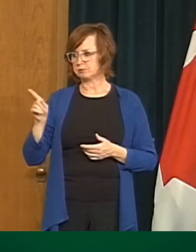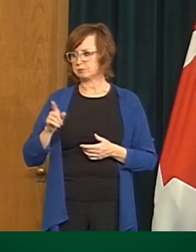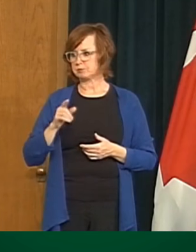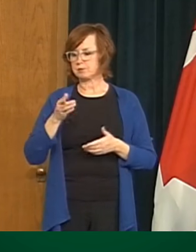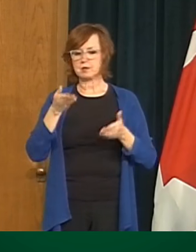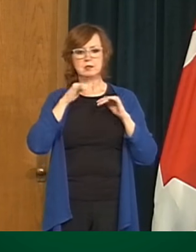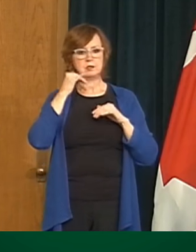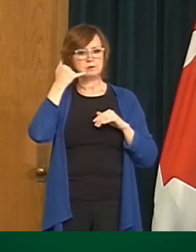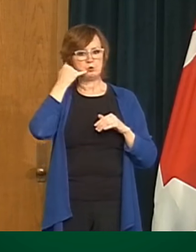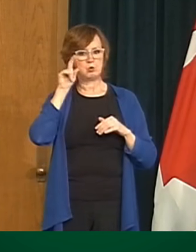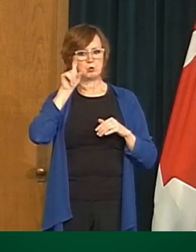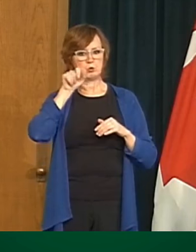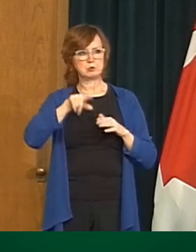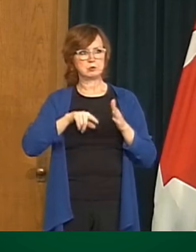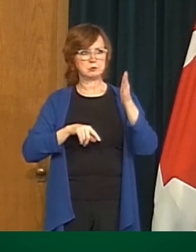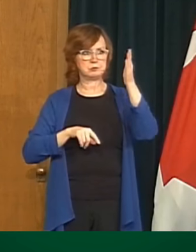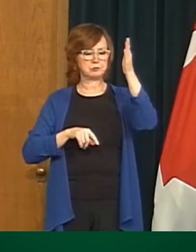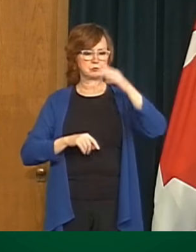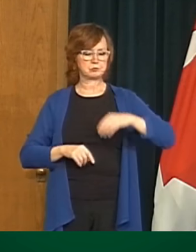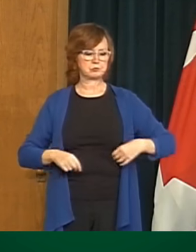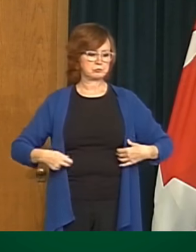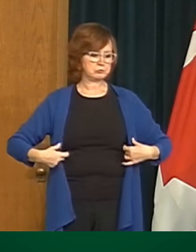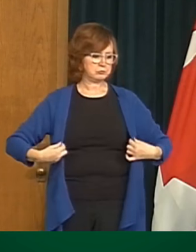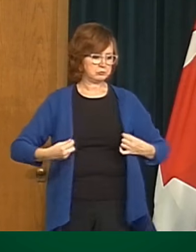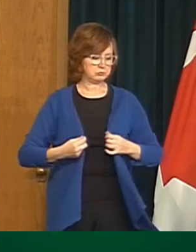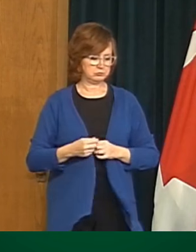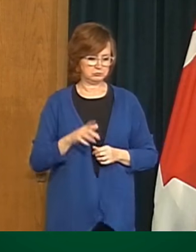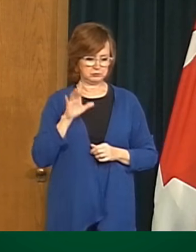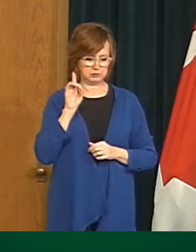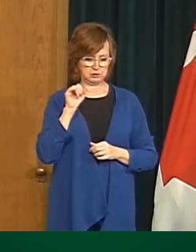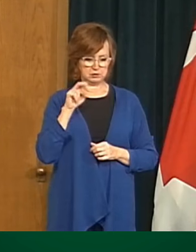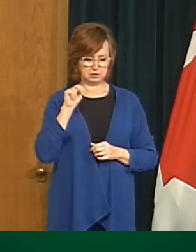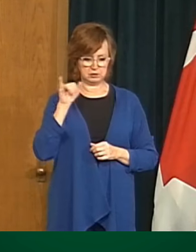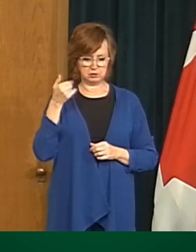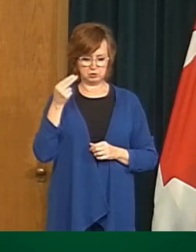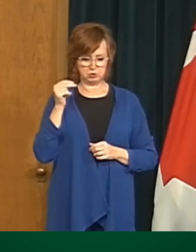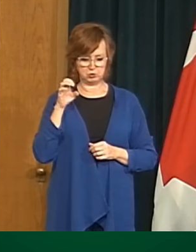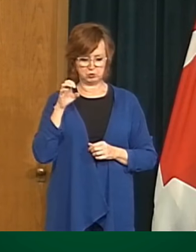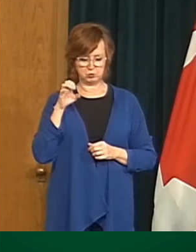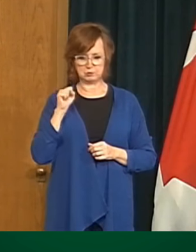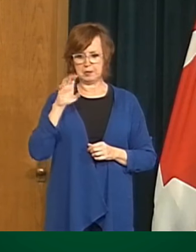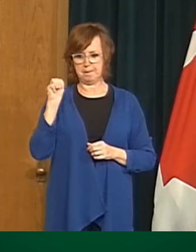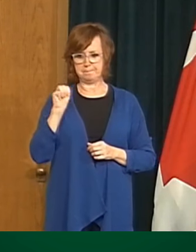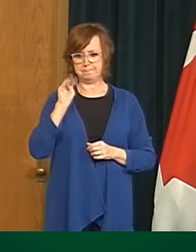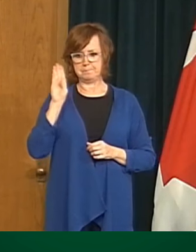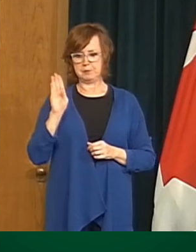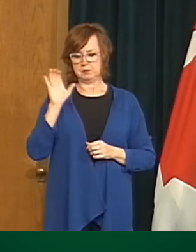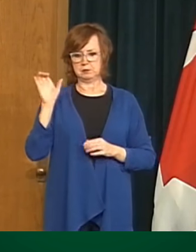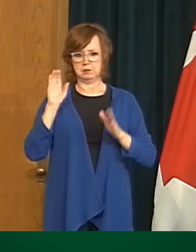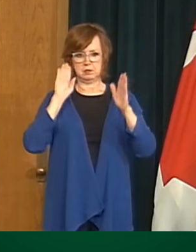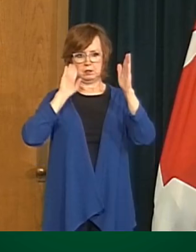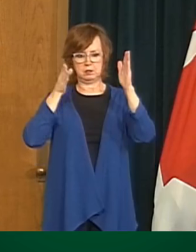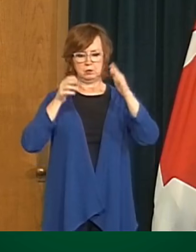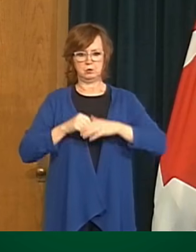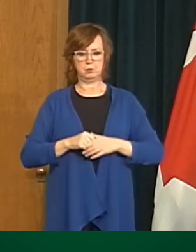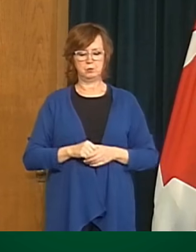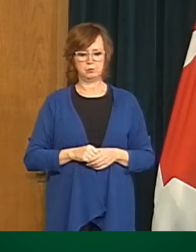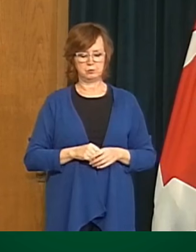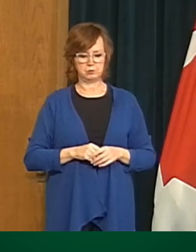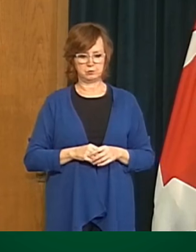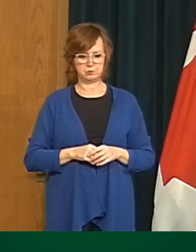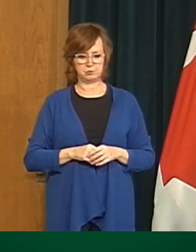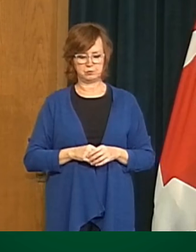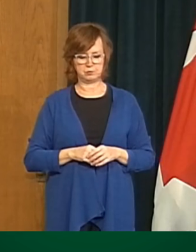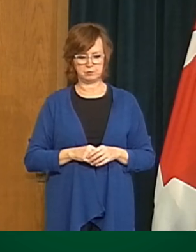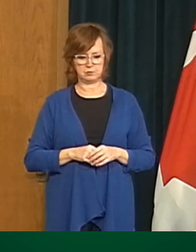We'll take our next question from the phone line, operator. We have Dan Jones with MBC. Yeah, good afternoon, Premier. I'm